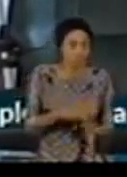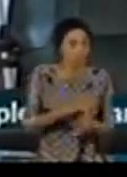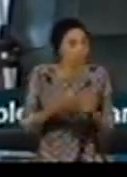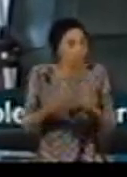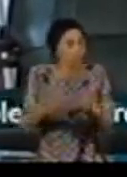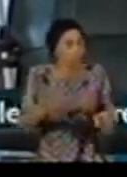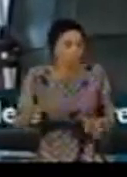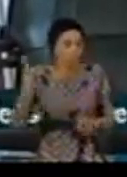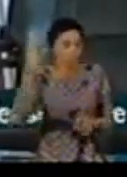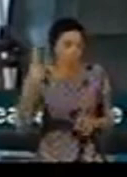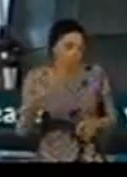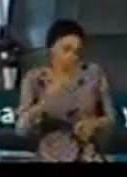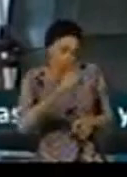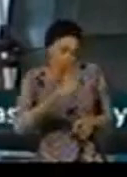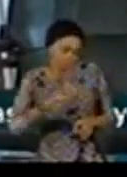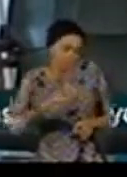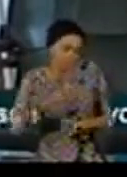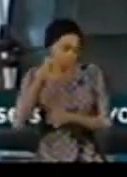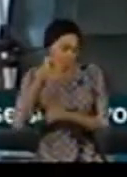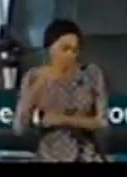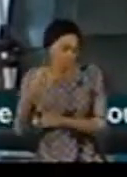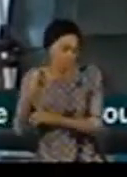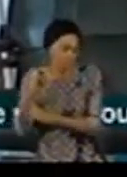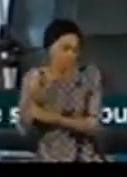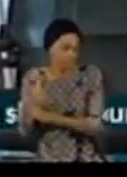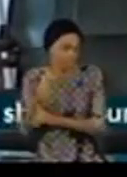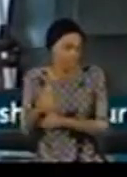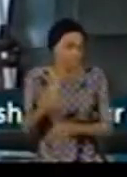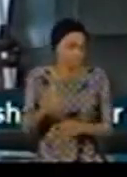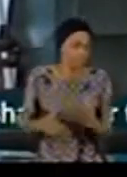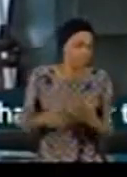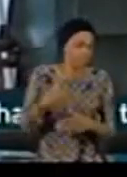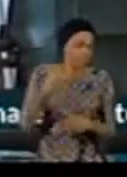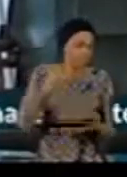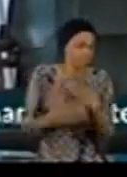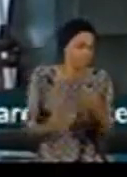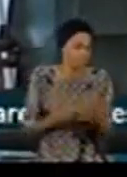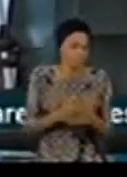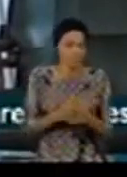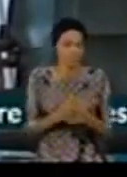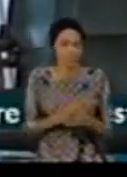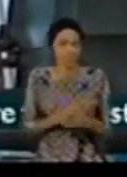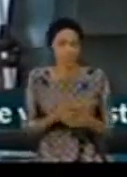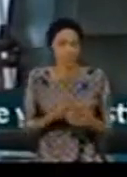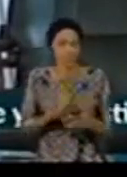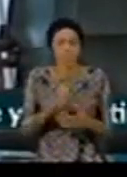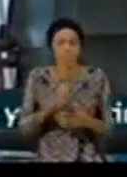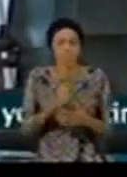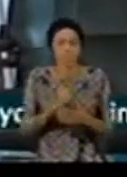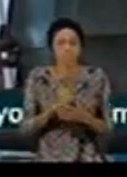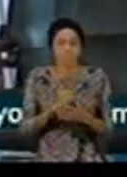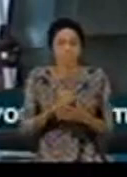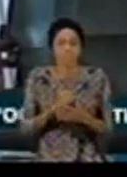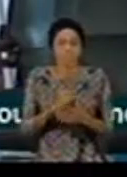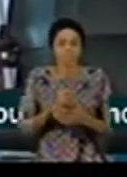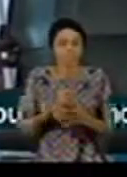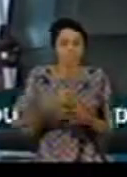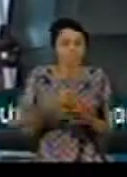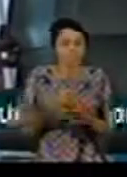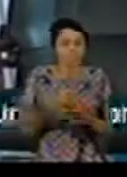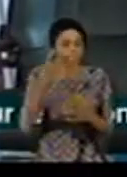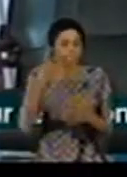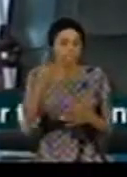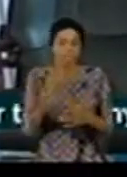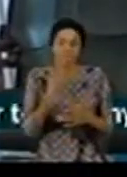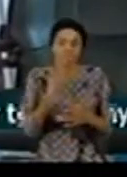seeing her menstrual period. The side that used to be very, very strong like stone before,